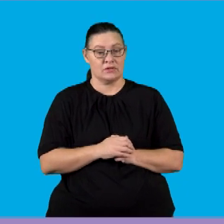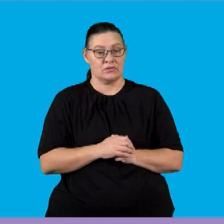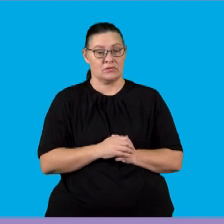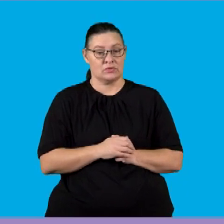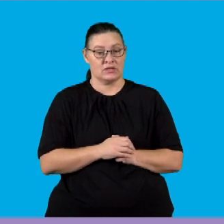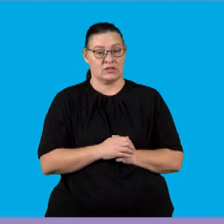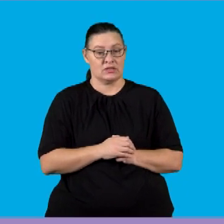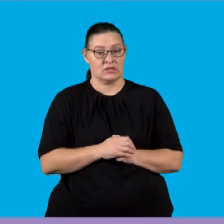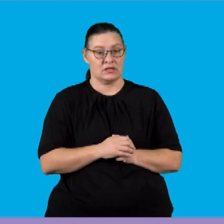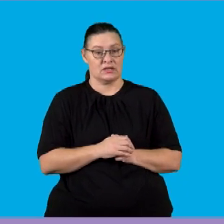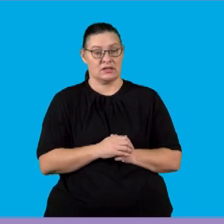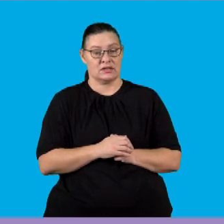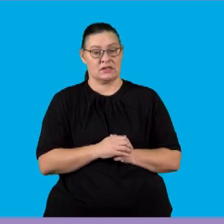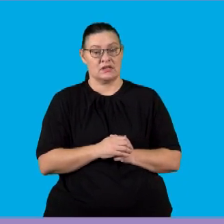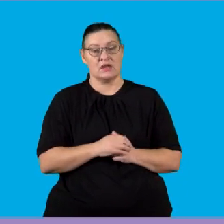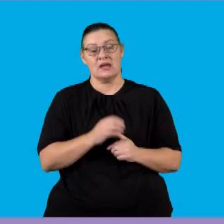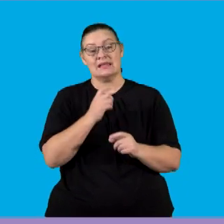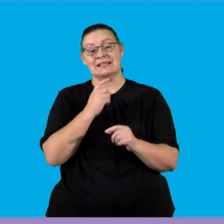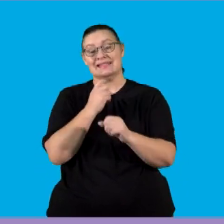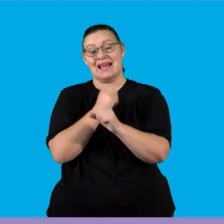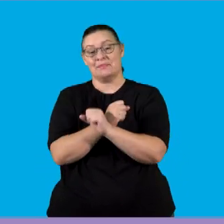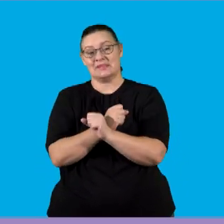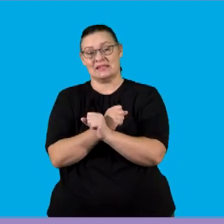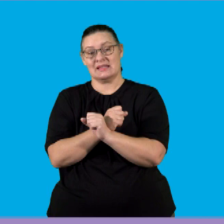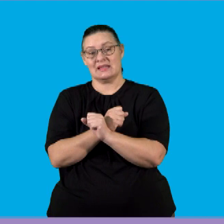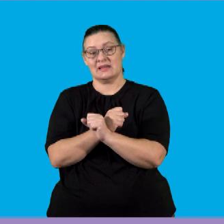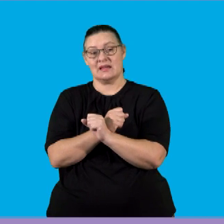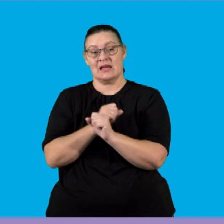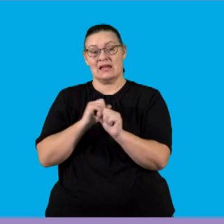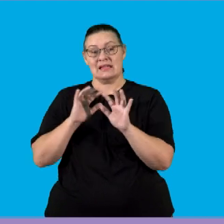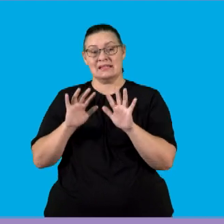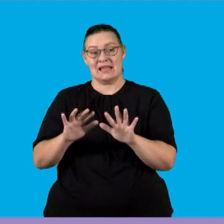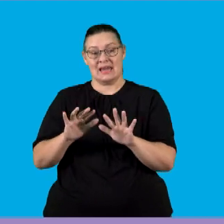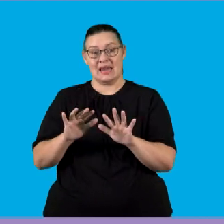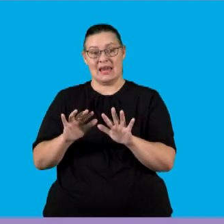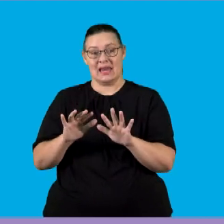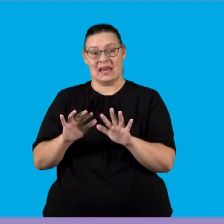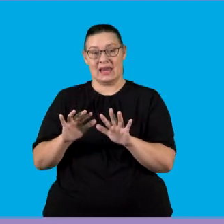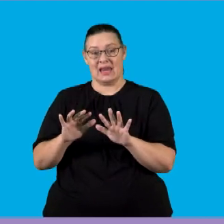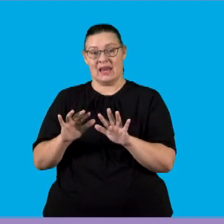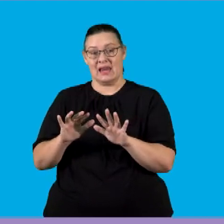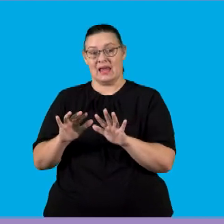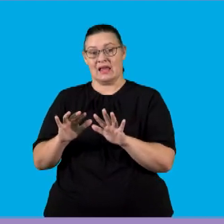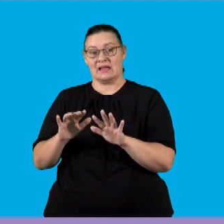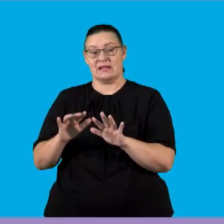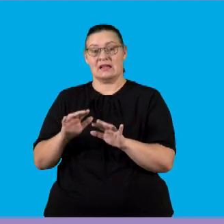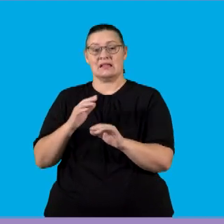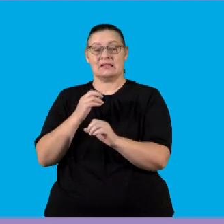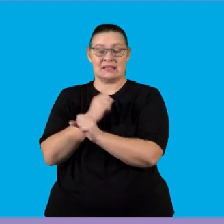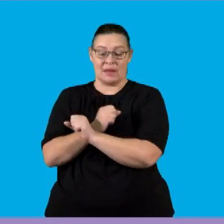1,234 and we are multiplying that by 6 tens, so that is going to be multiplied by